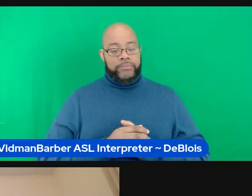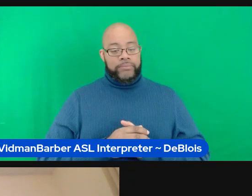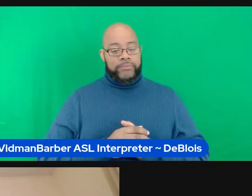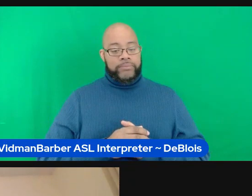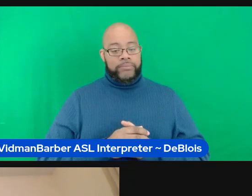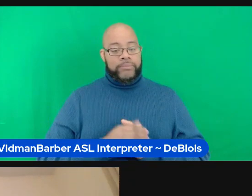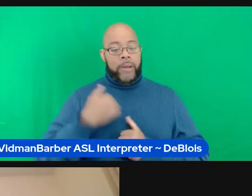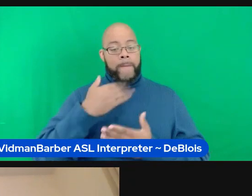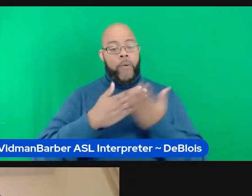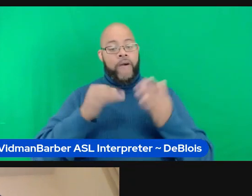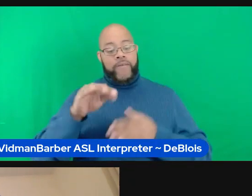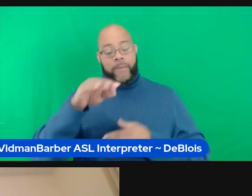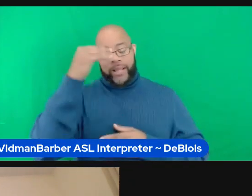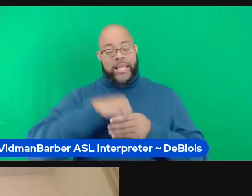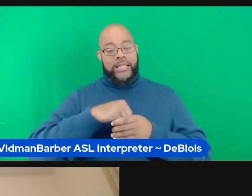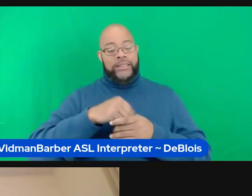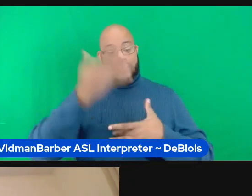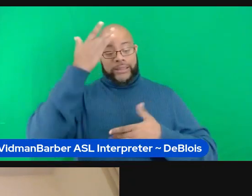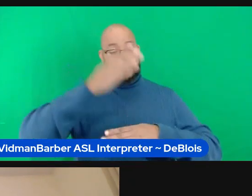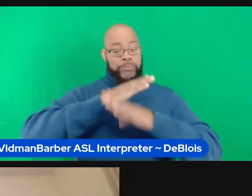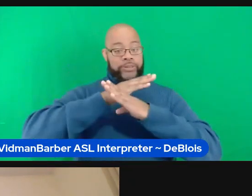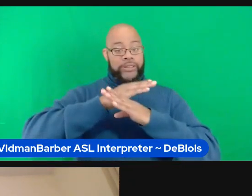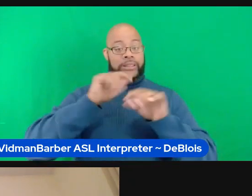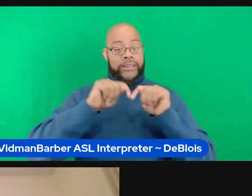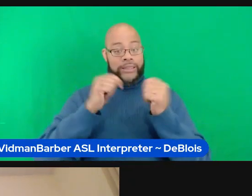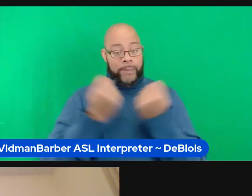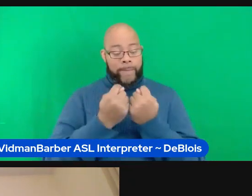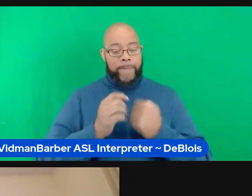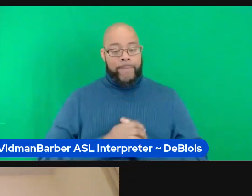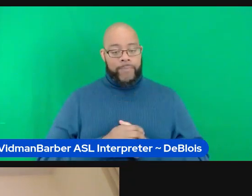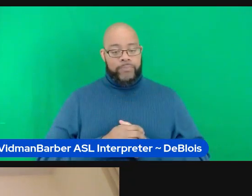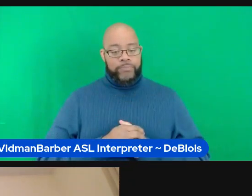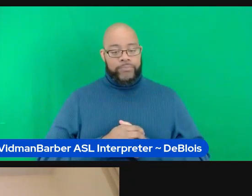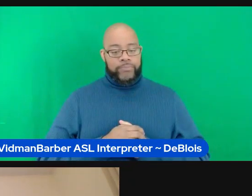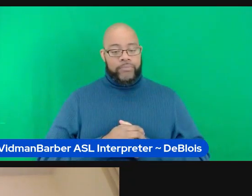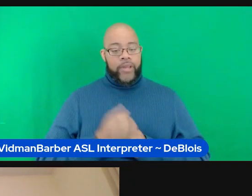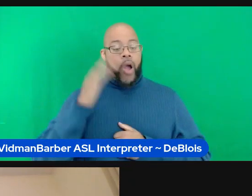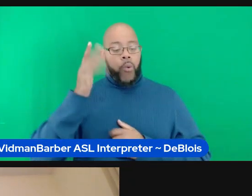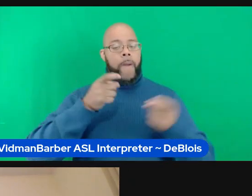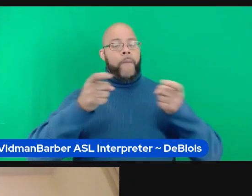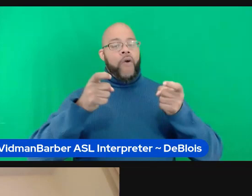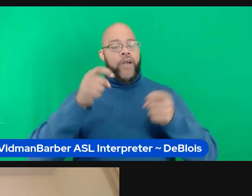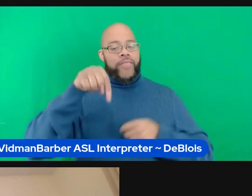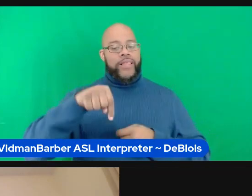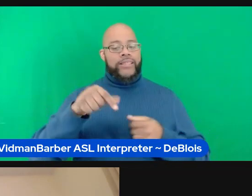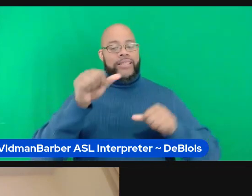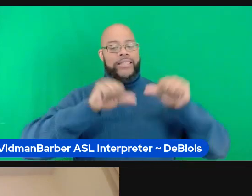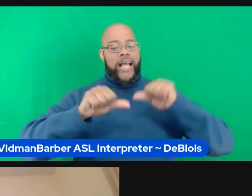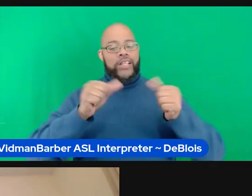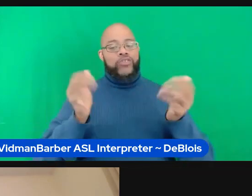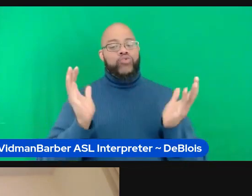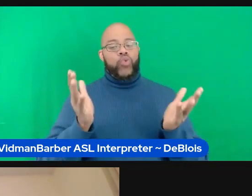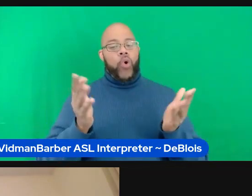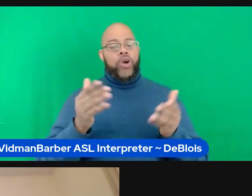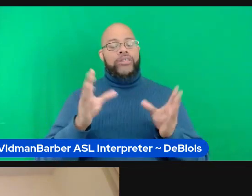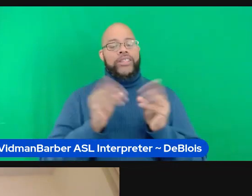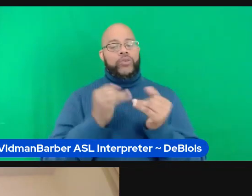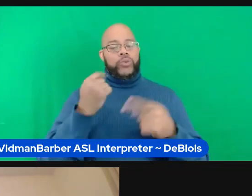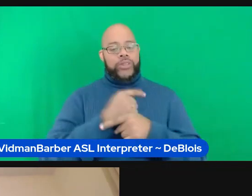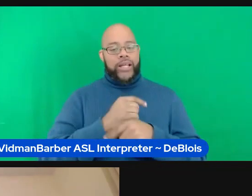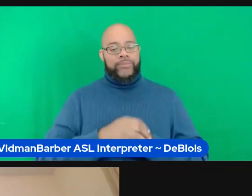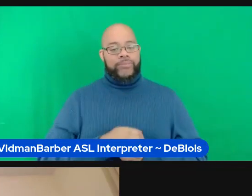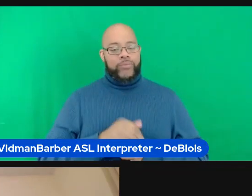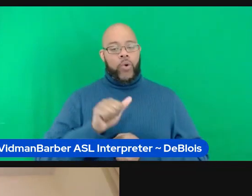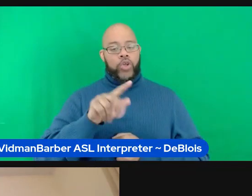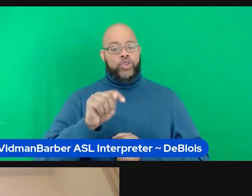I'm part of the Black in Immuno planning team. And I will be the moderator for our Science Talk session today, Autoimmunity and